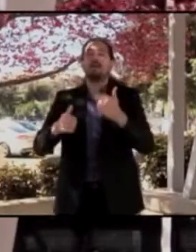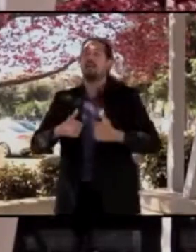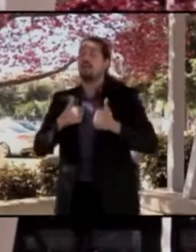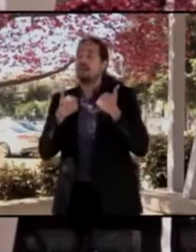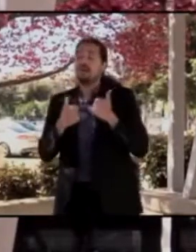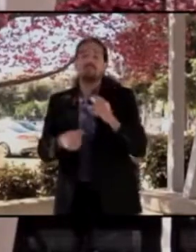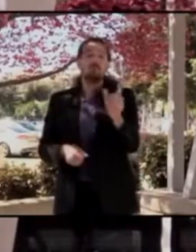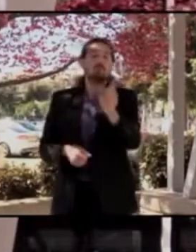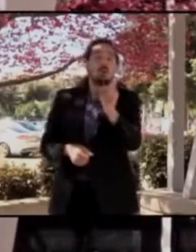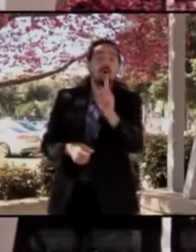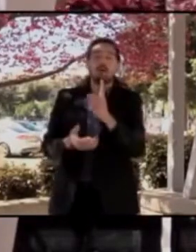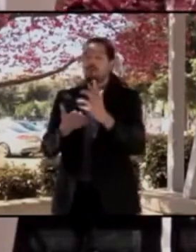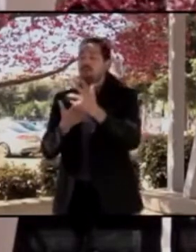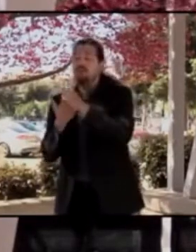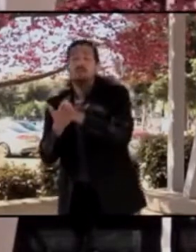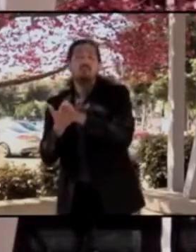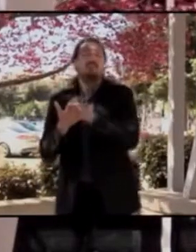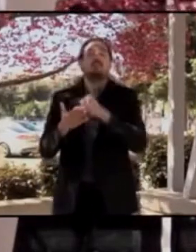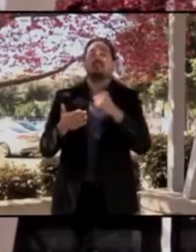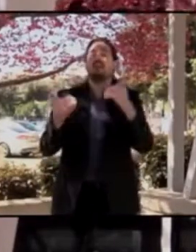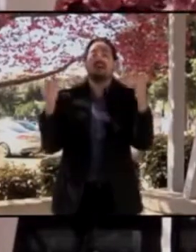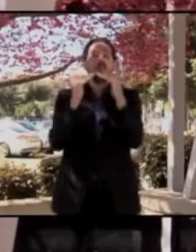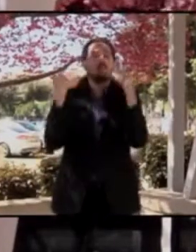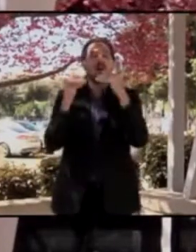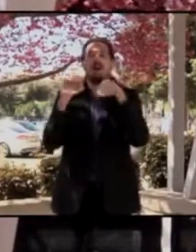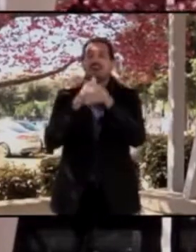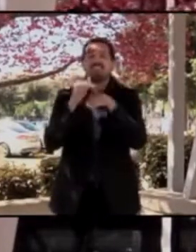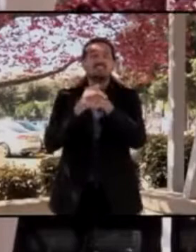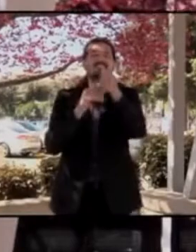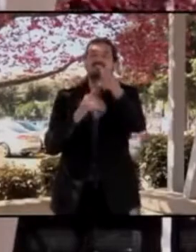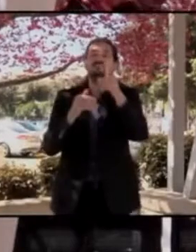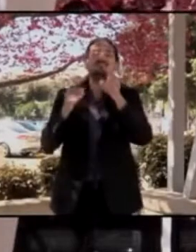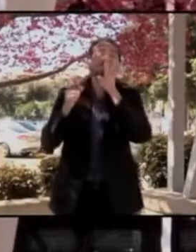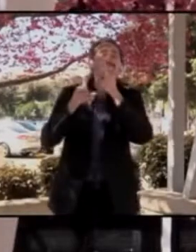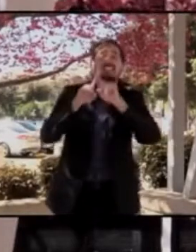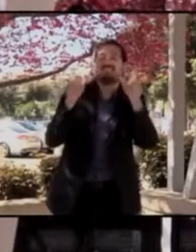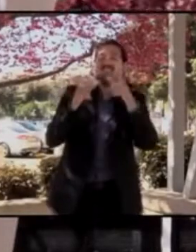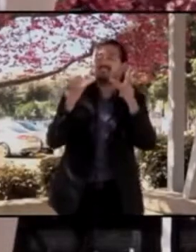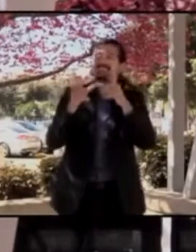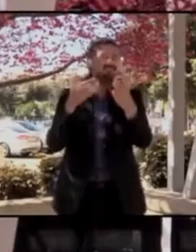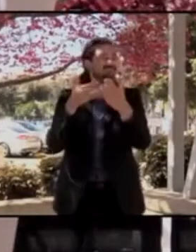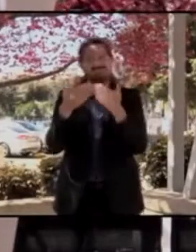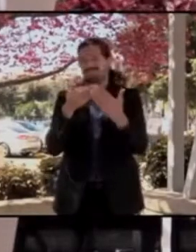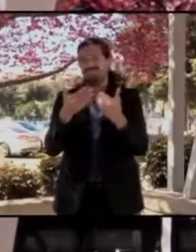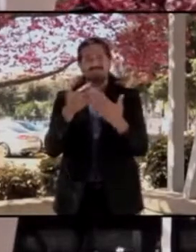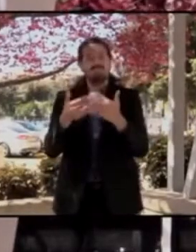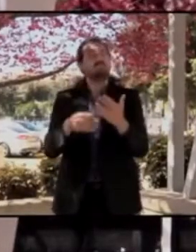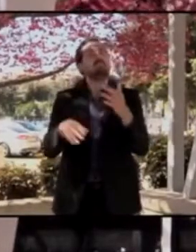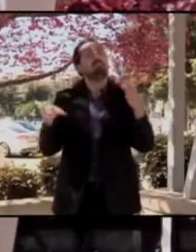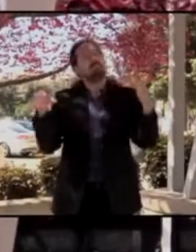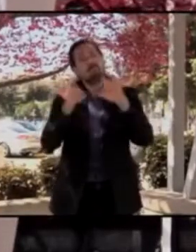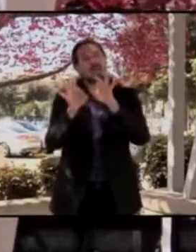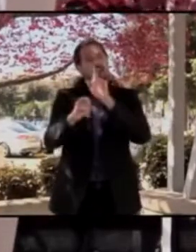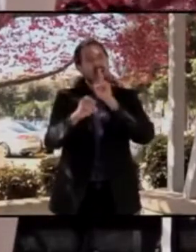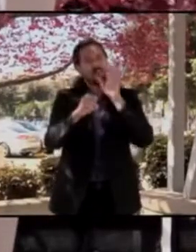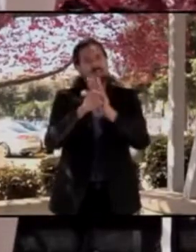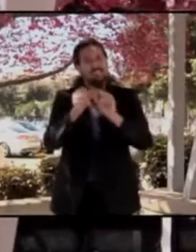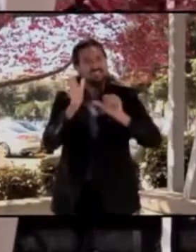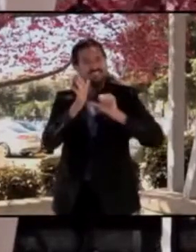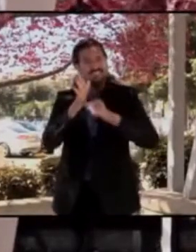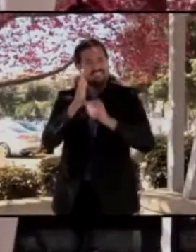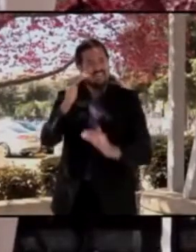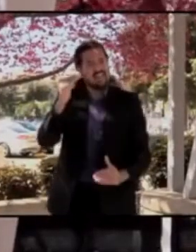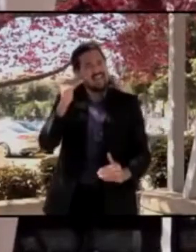equal access to vaccines. And we are committed to ensuring that we remove